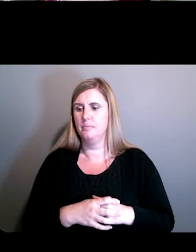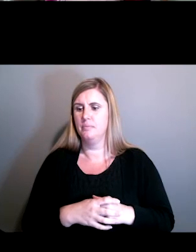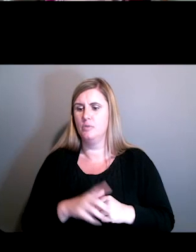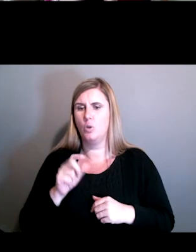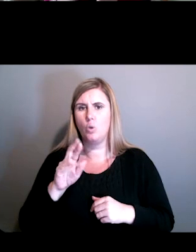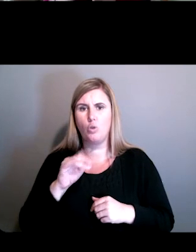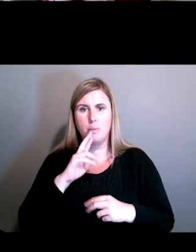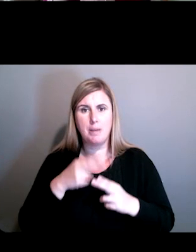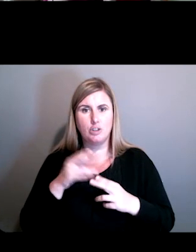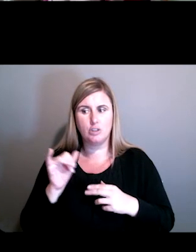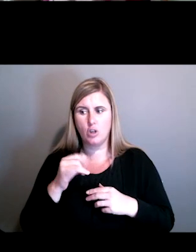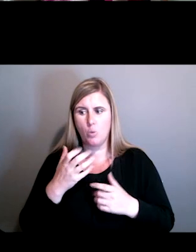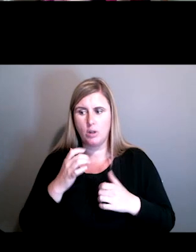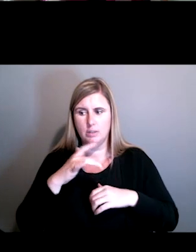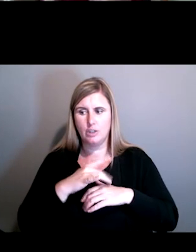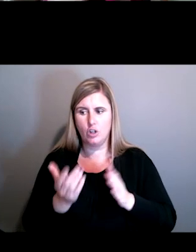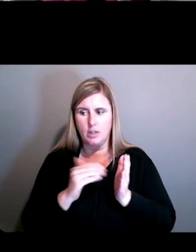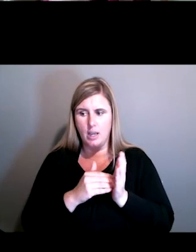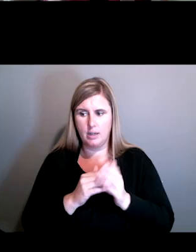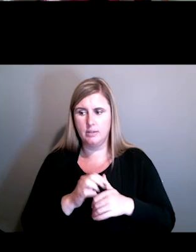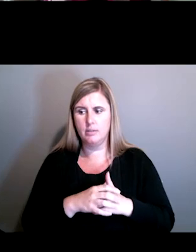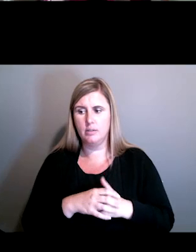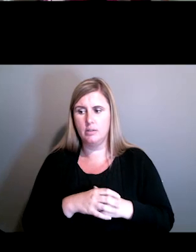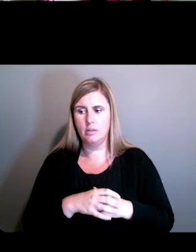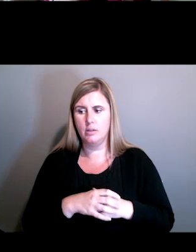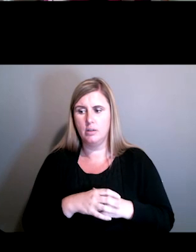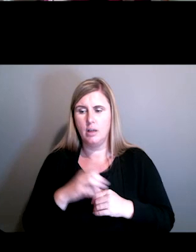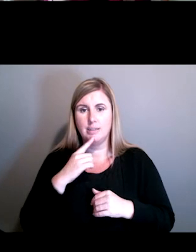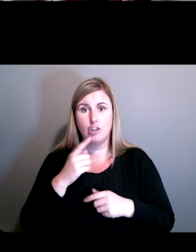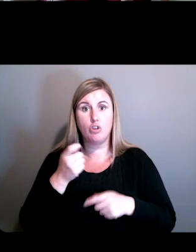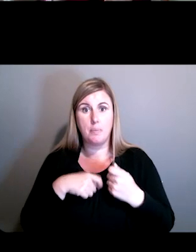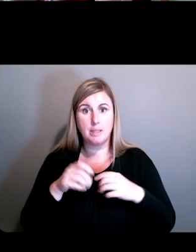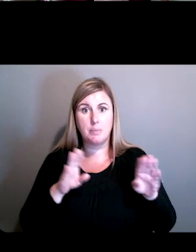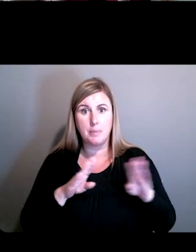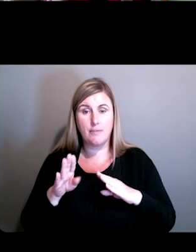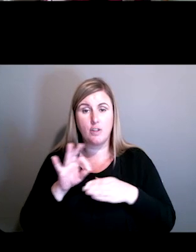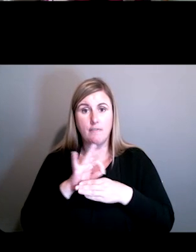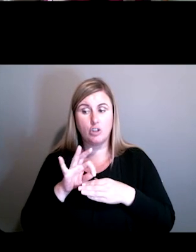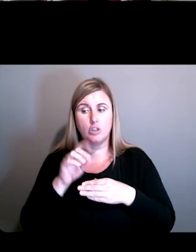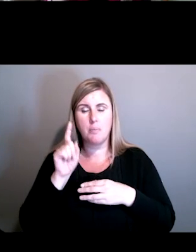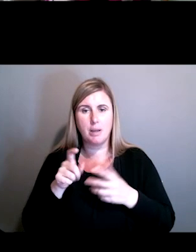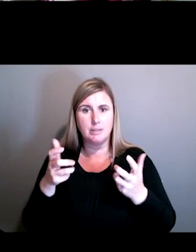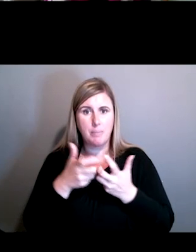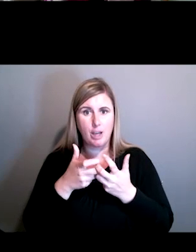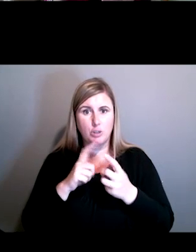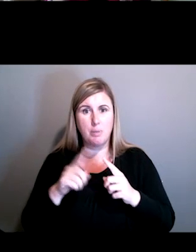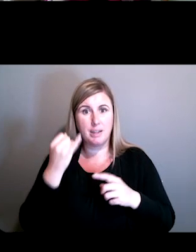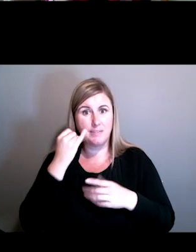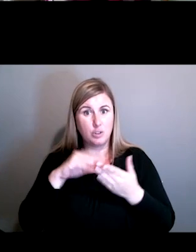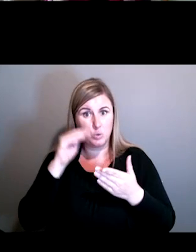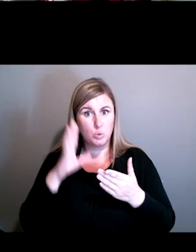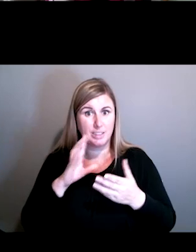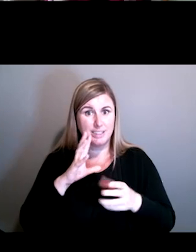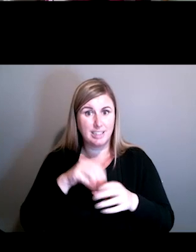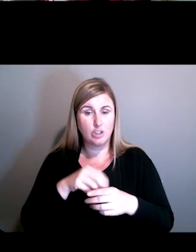it again. You know, I said that replacement behaviors, the functions must match, but if the student is engaging in problem behavior to escape